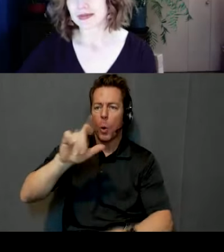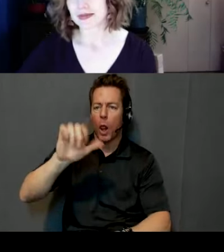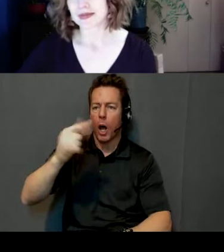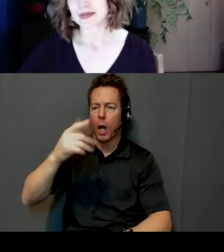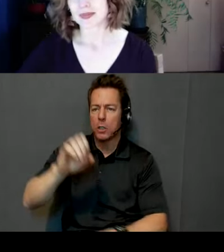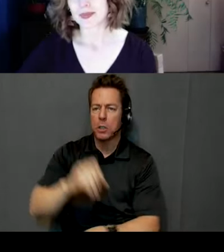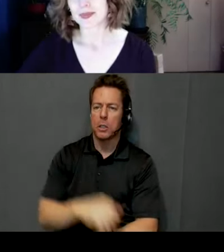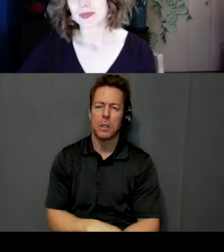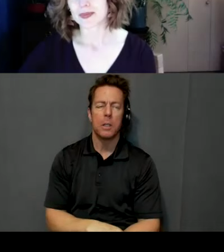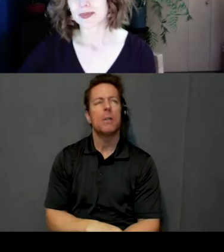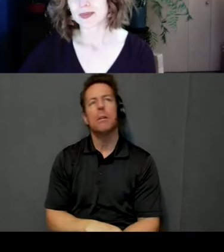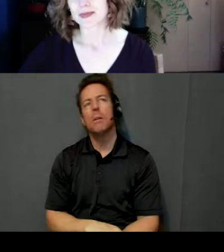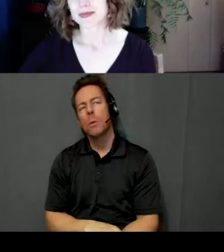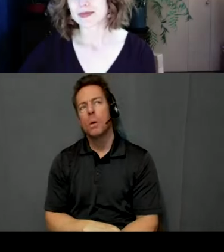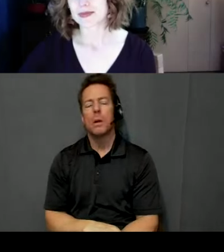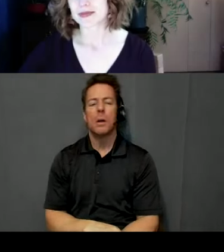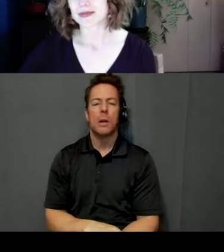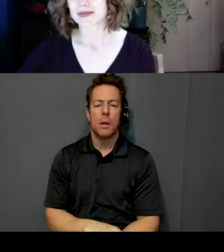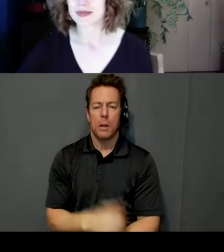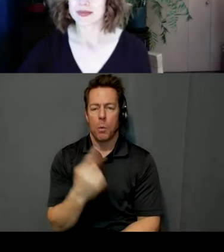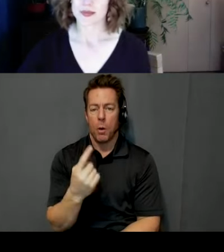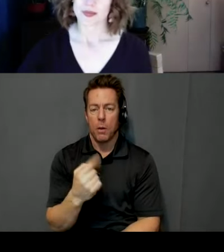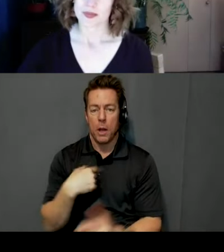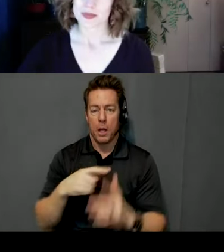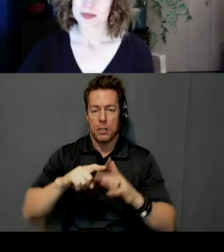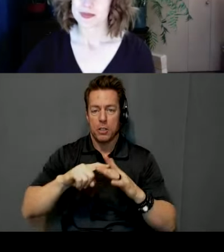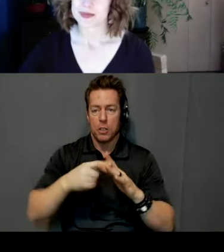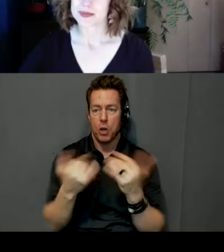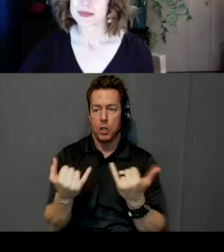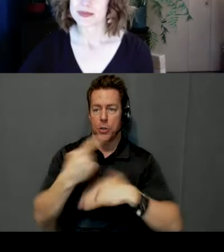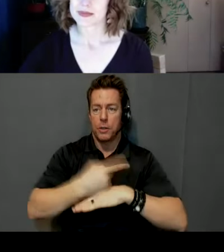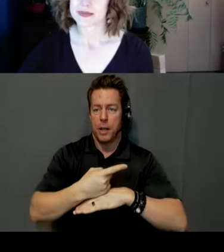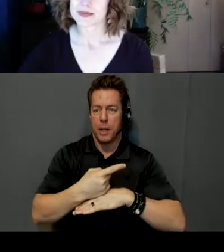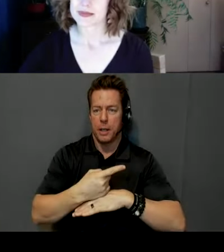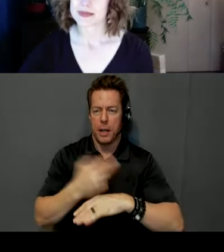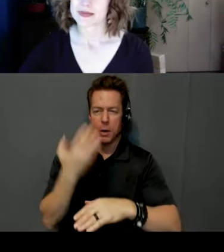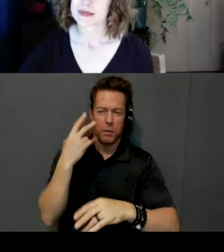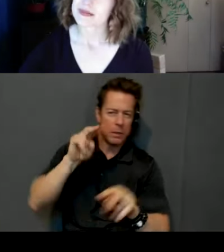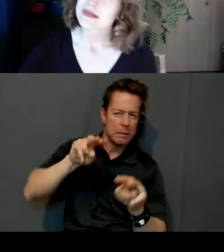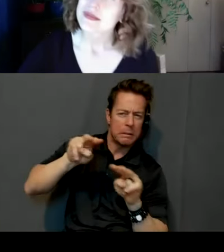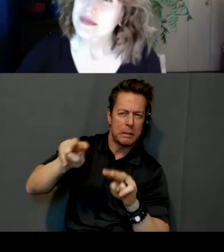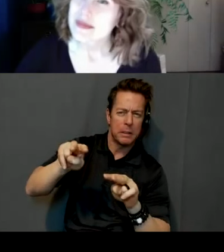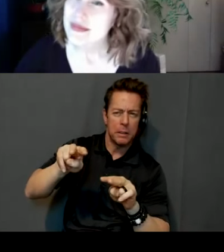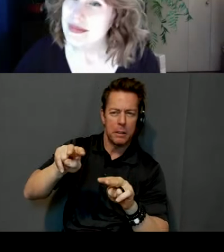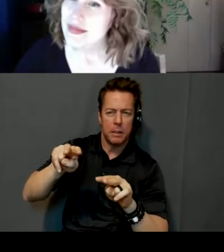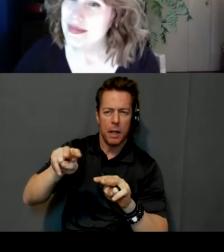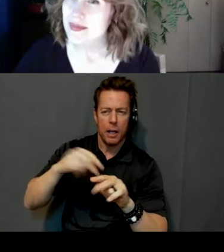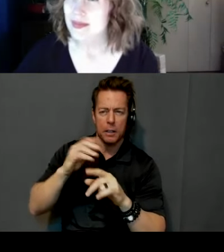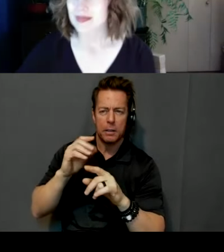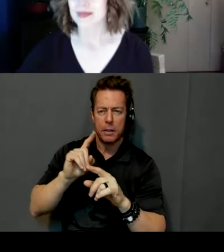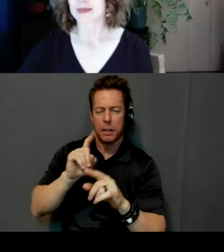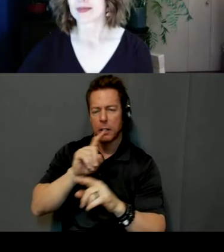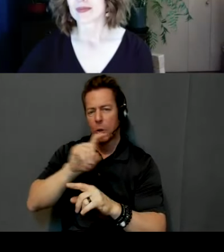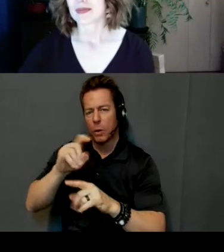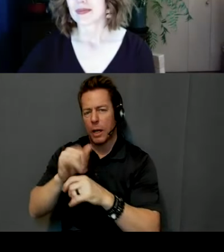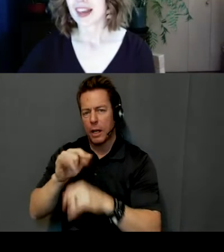Yeah, I mean, the one that I started today, I don't know if you can see it. Can you see it? I can go get it. I don't know if